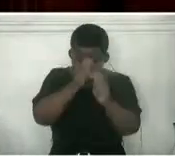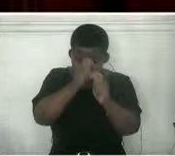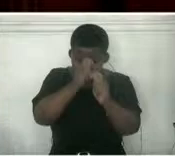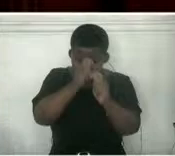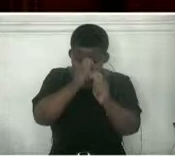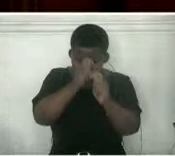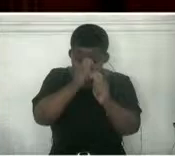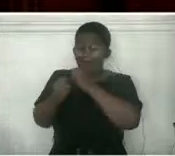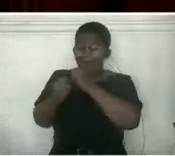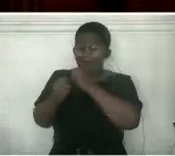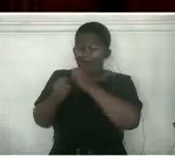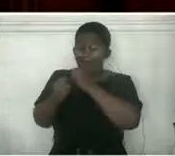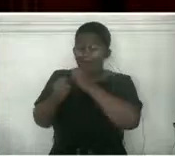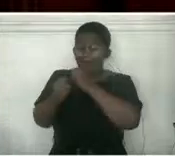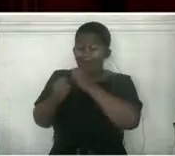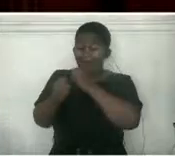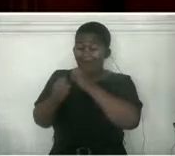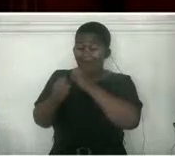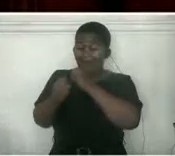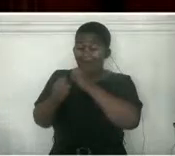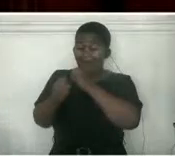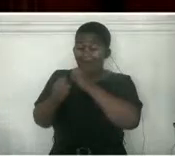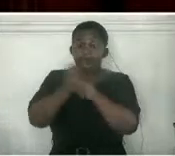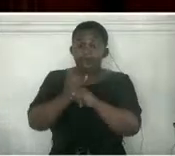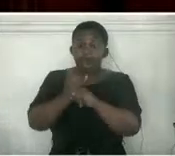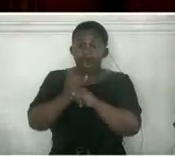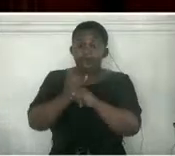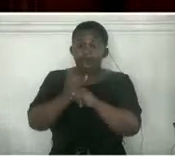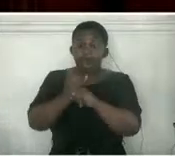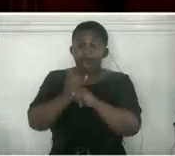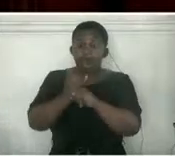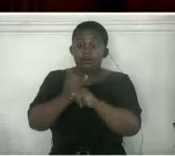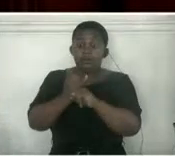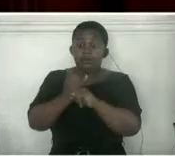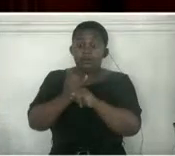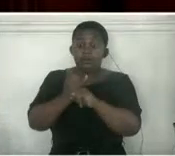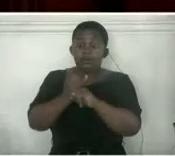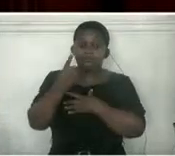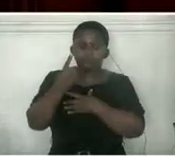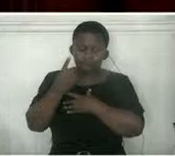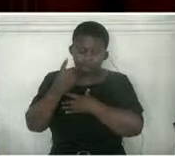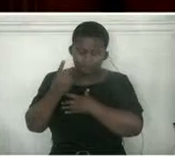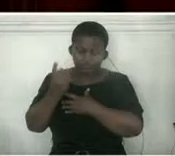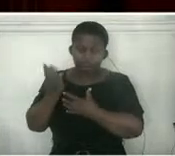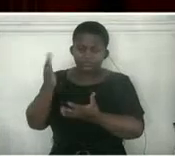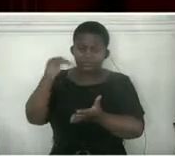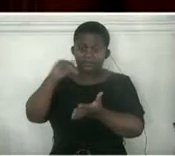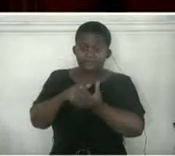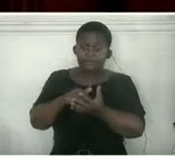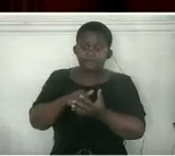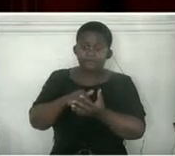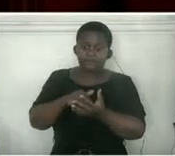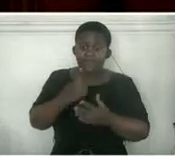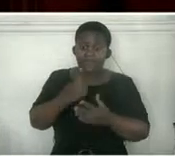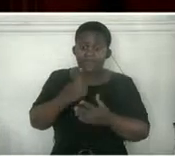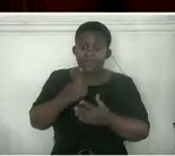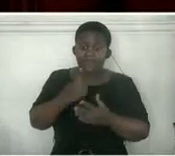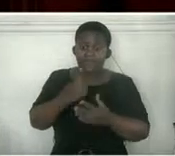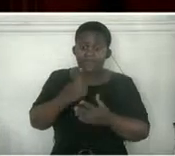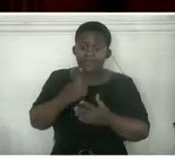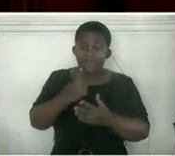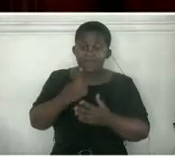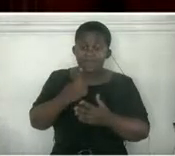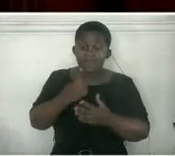that great internationalist spirit was first brought to our shores. Amabomvana sithi